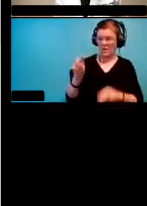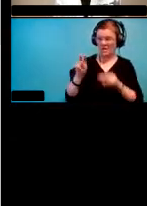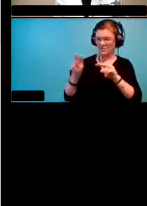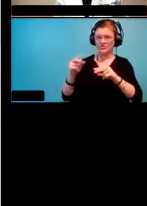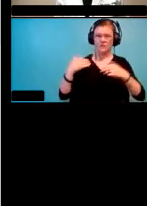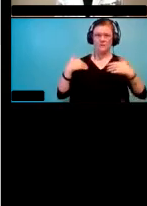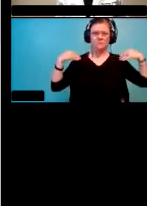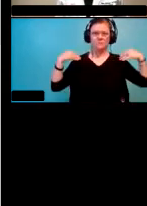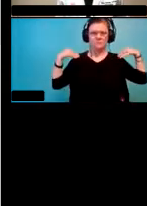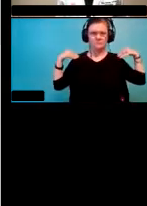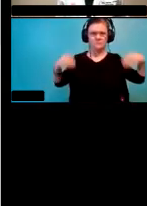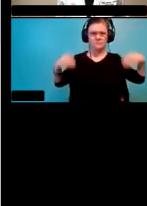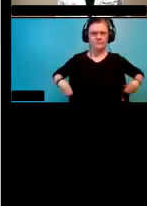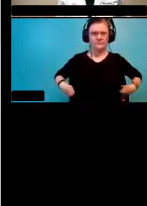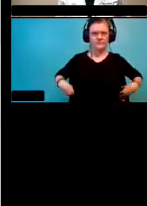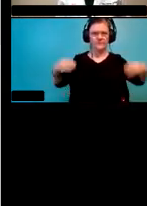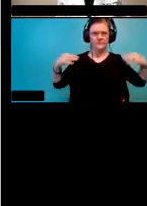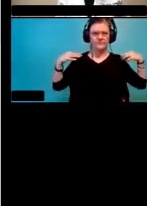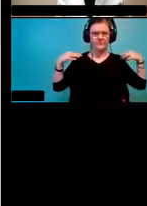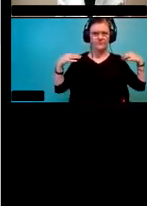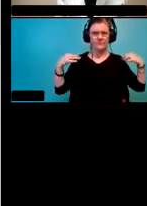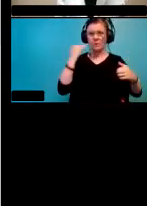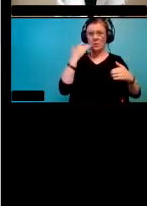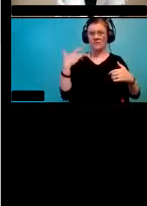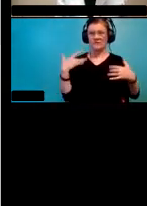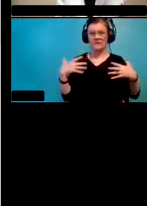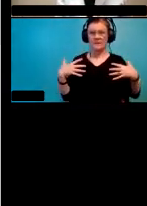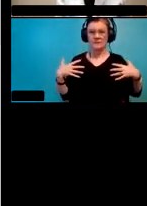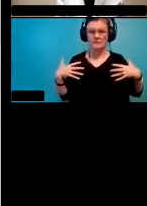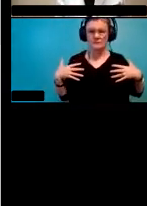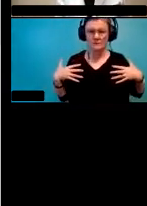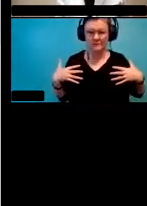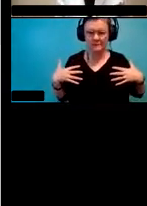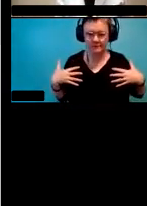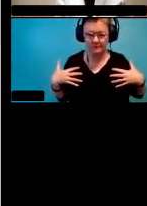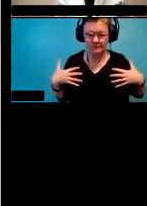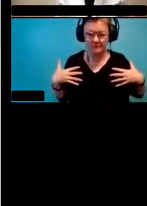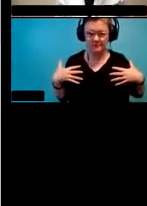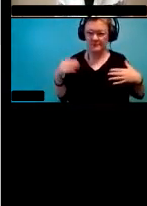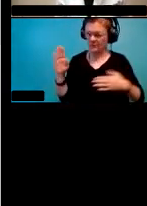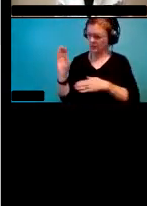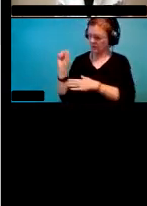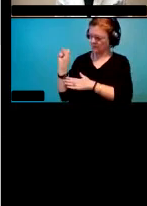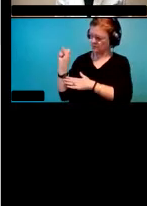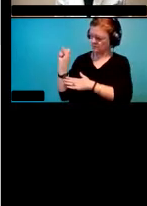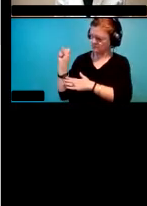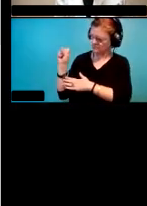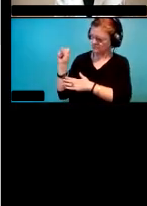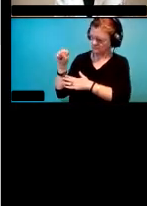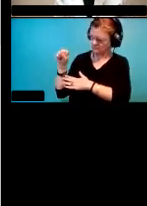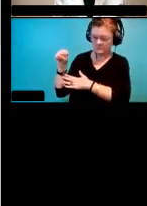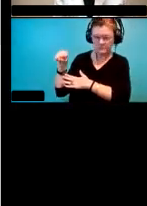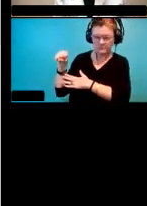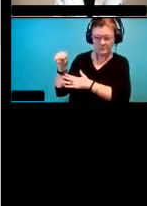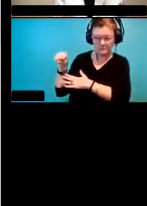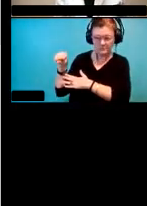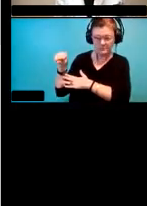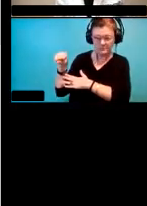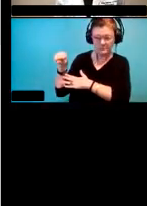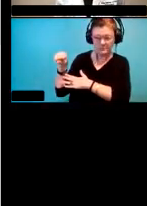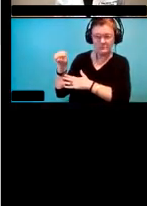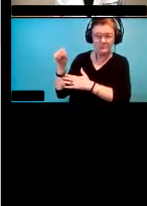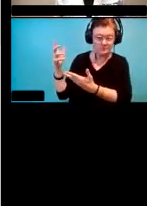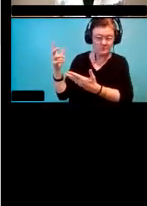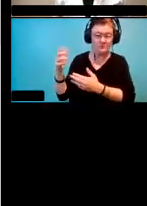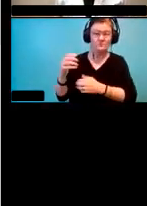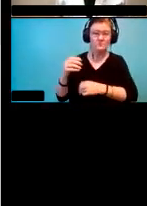posture. I'm looking to see if you tend to kind of lean forward and are more stooped with your posture. I'm looking